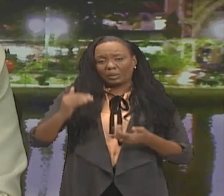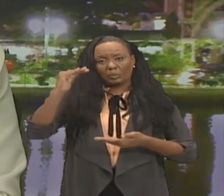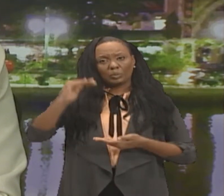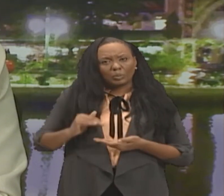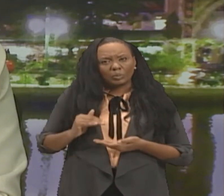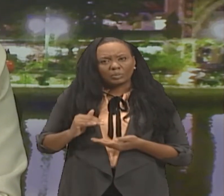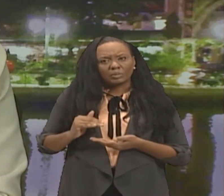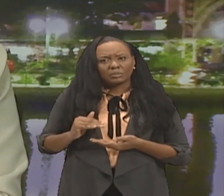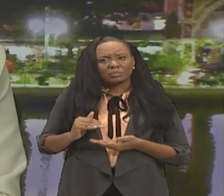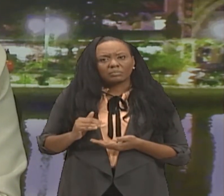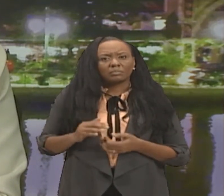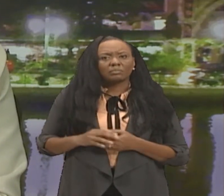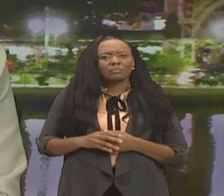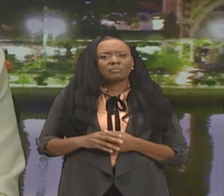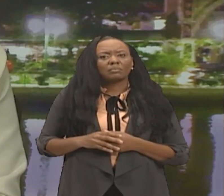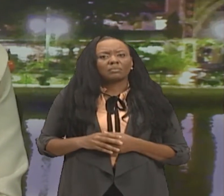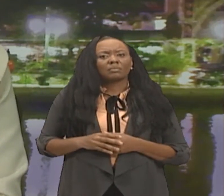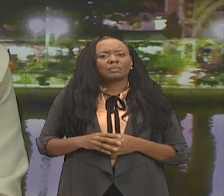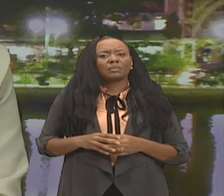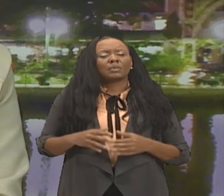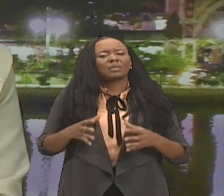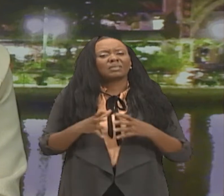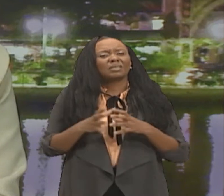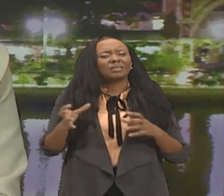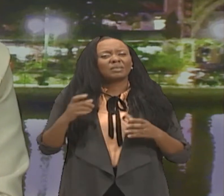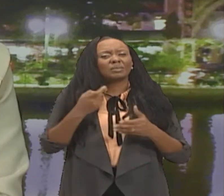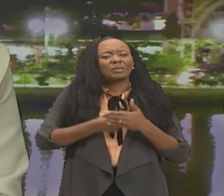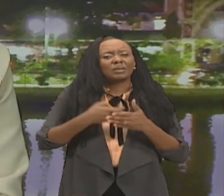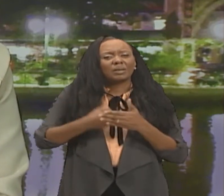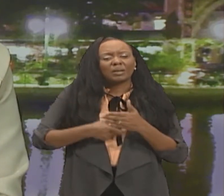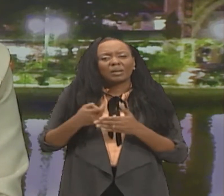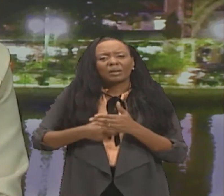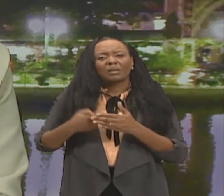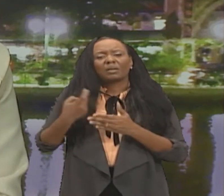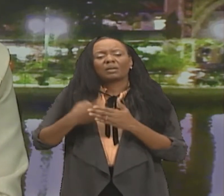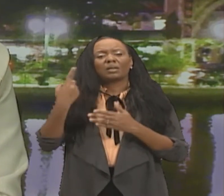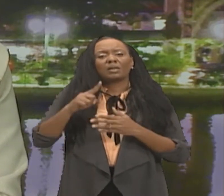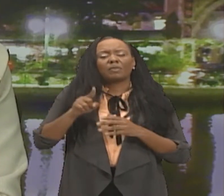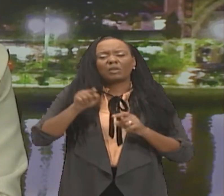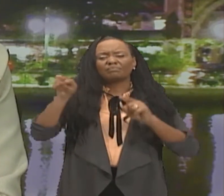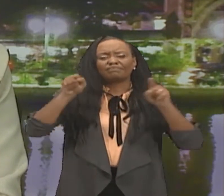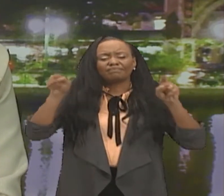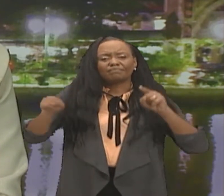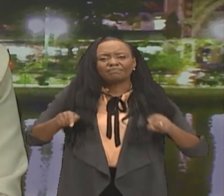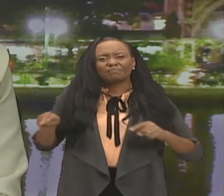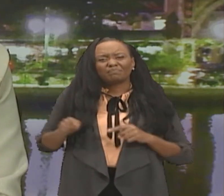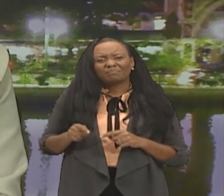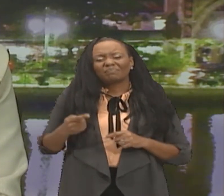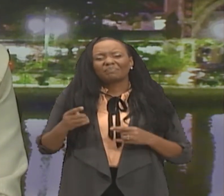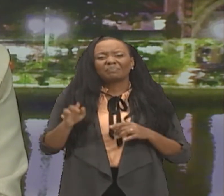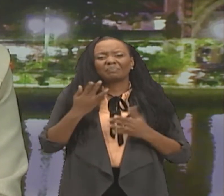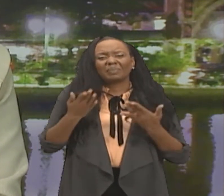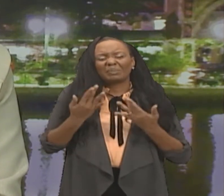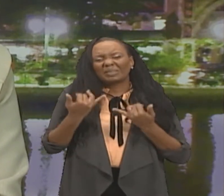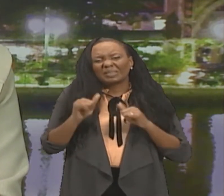any material change in consumer prices in the near term, except in those markets that are most